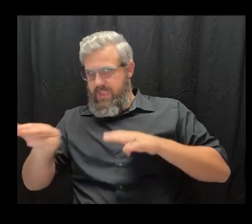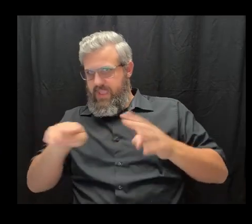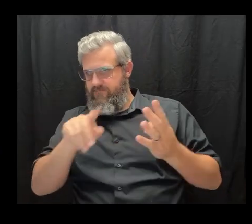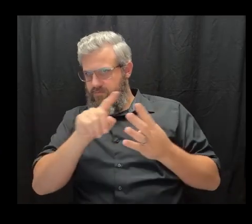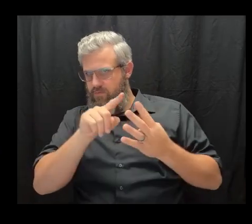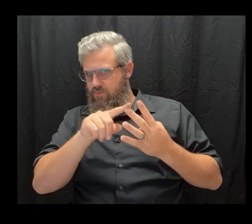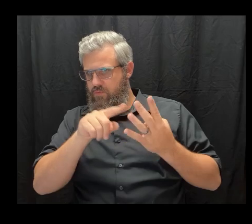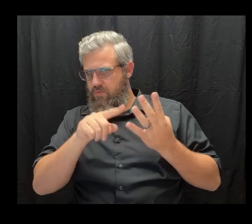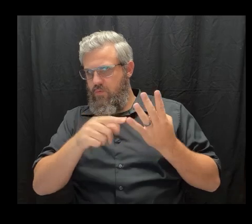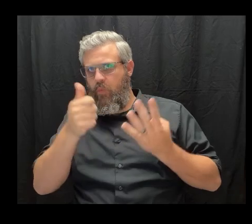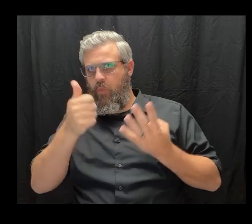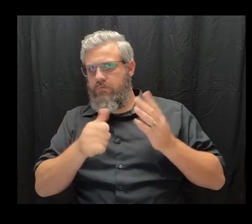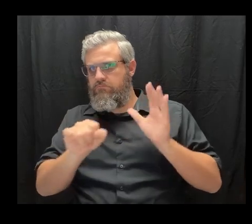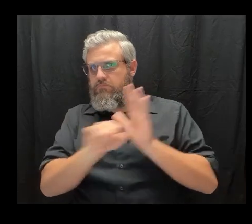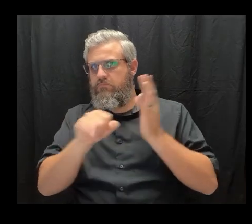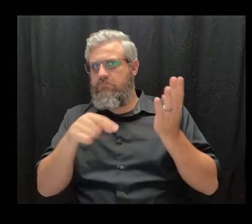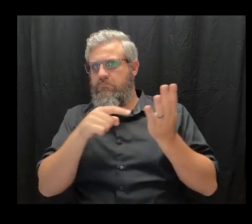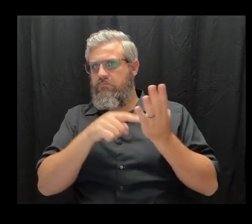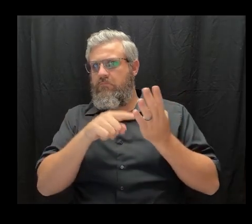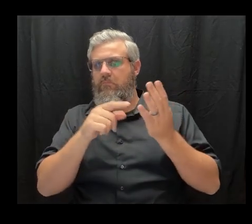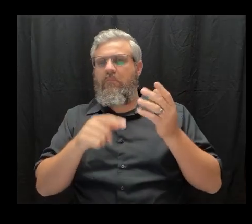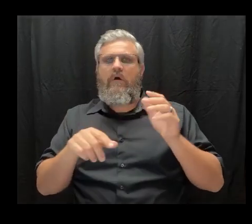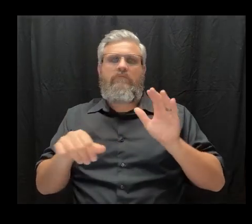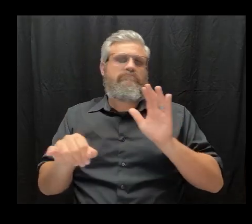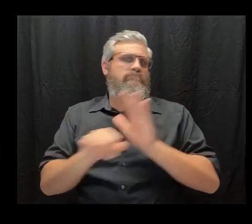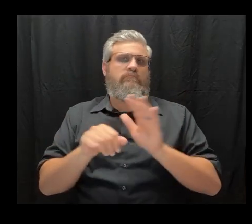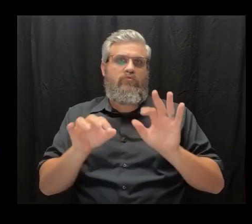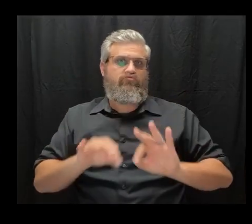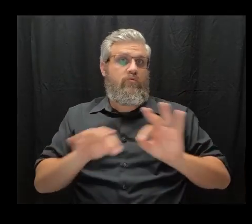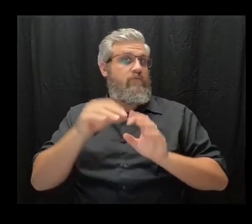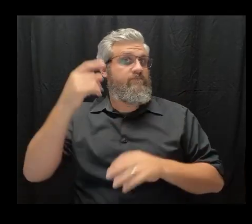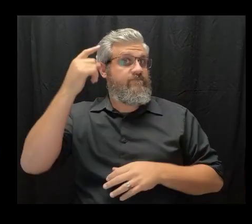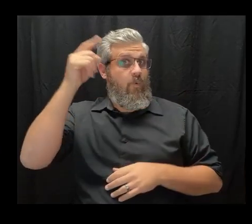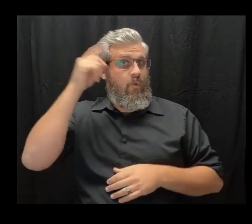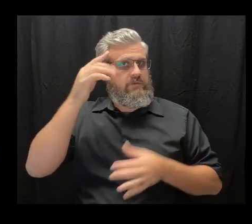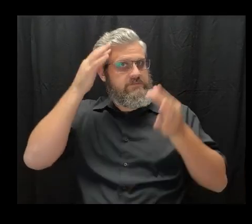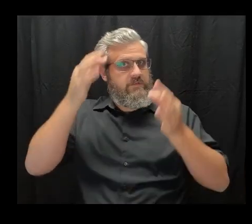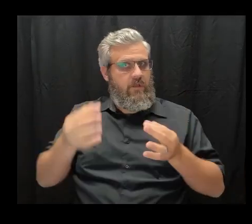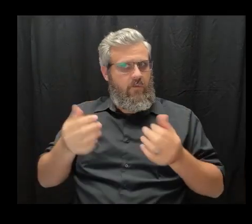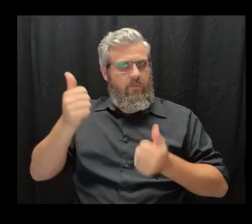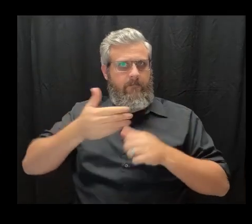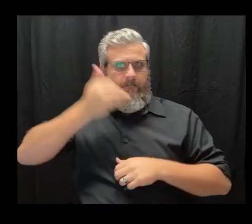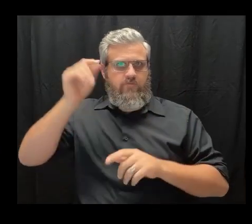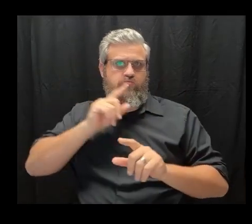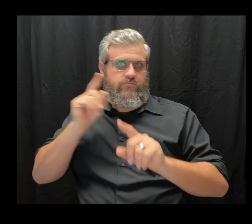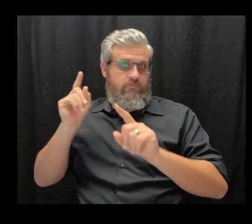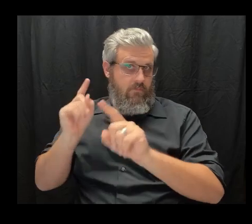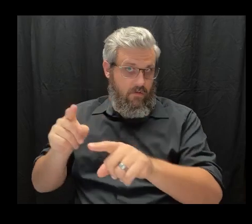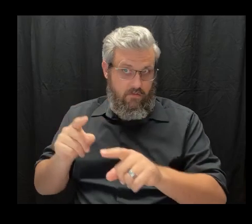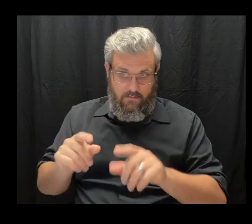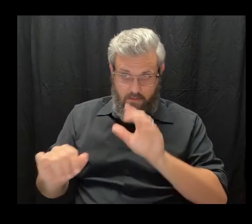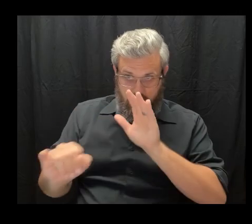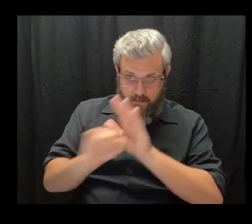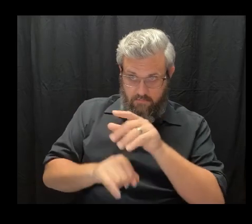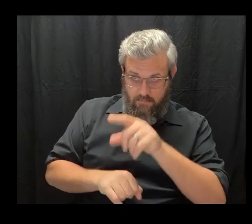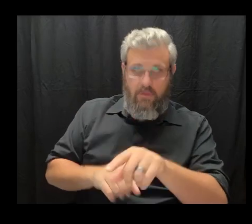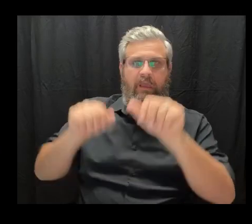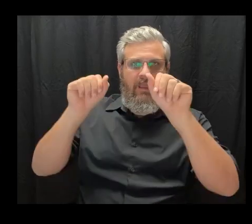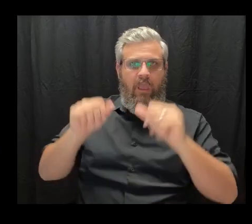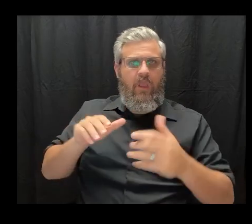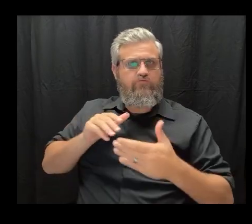critical for determining the most appropriate response. Doing so enables educators to address challenging behavior